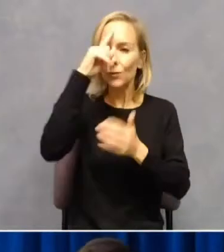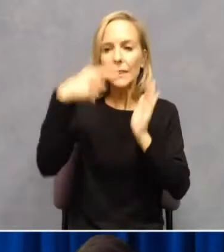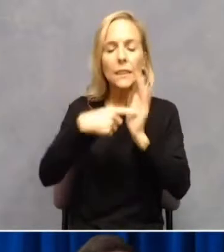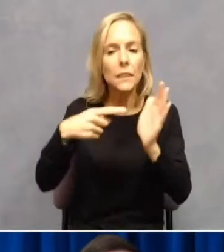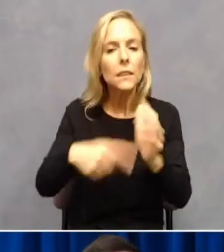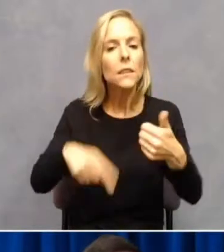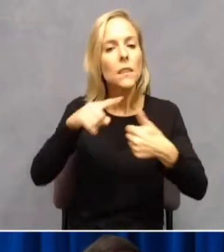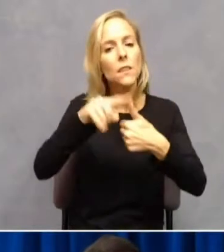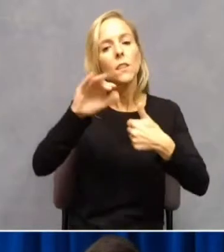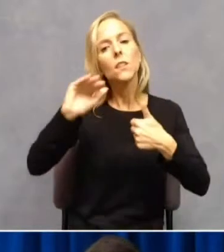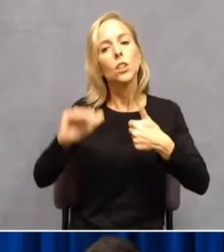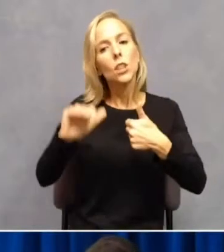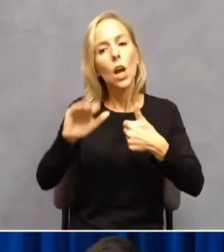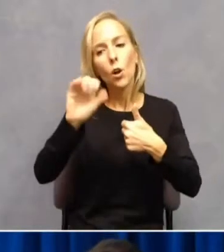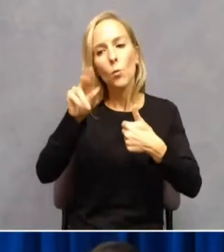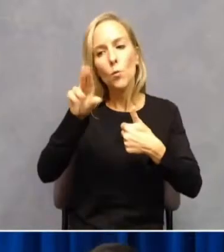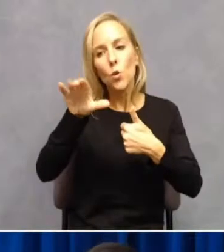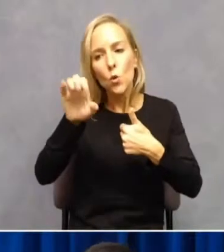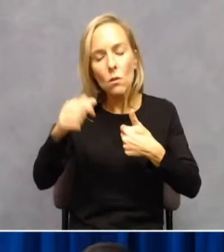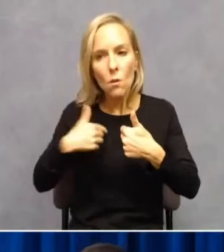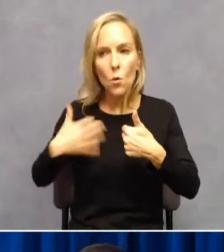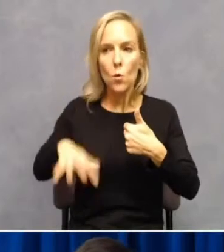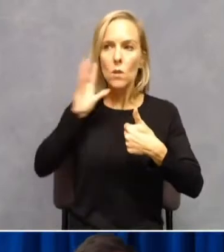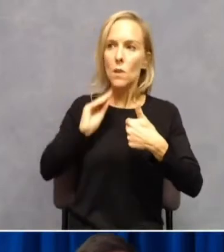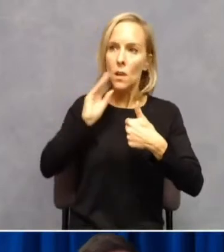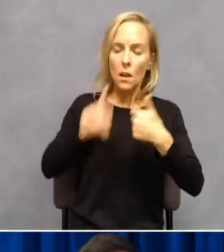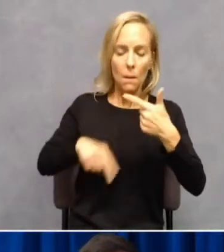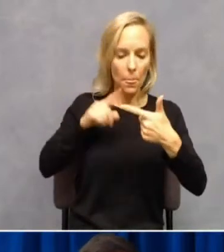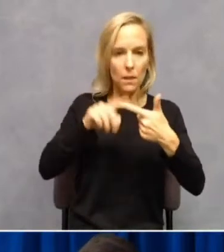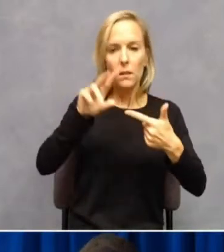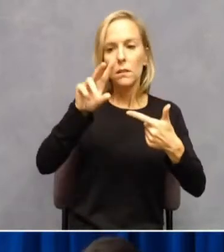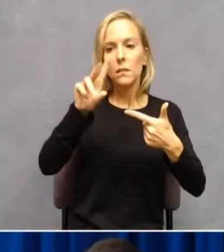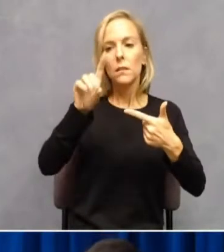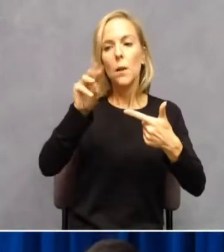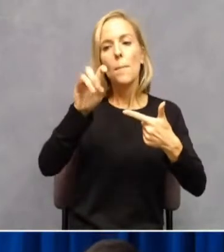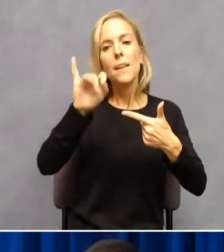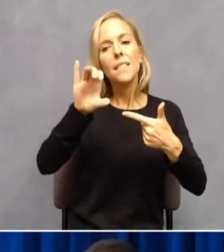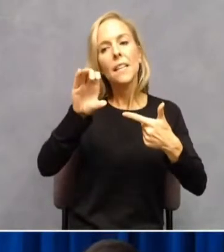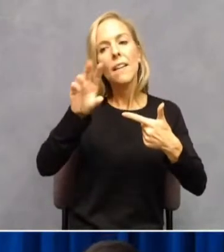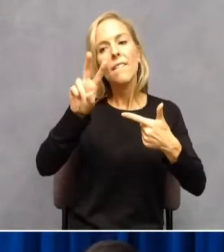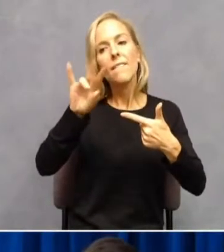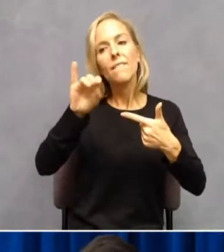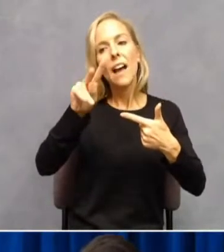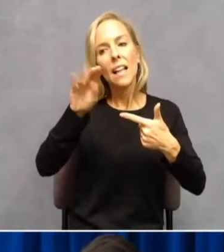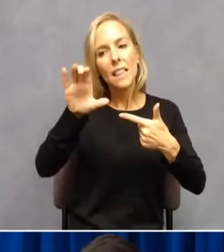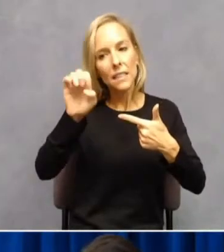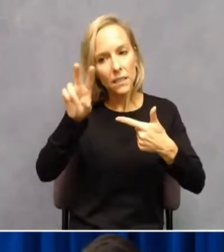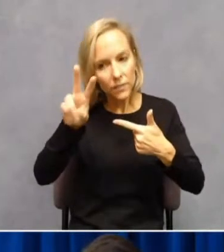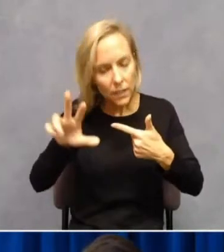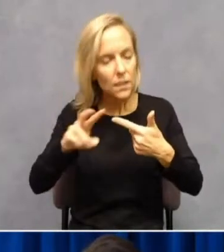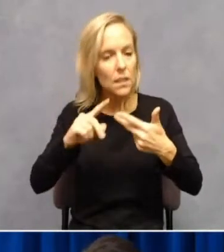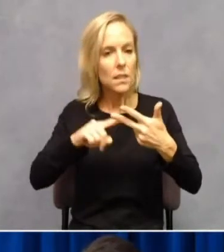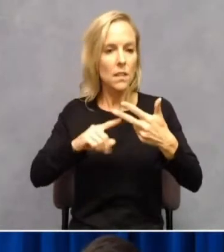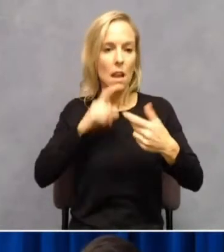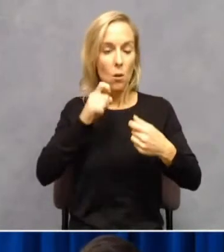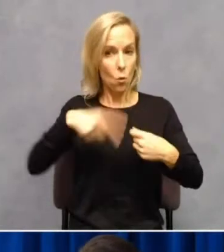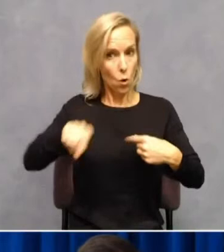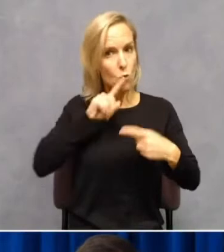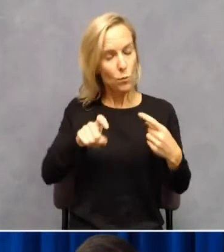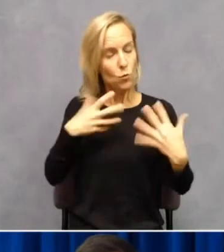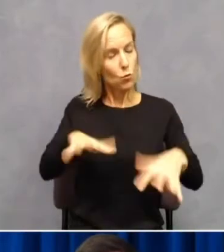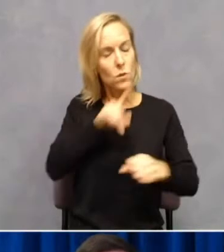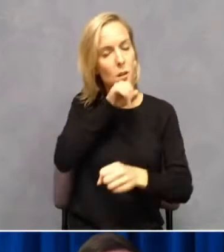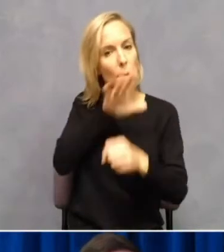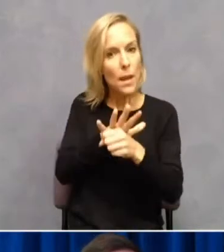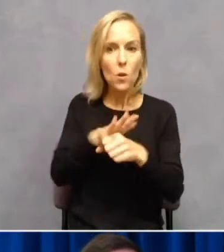and domestic violence. And while we should all be committed to ending those